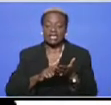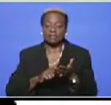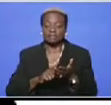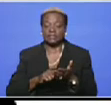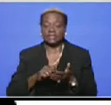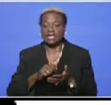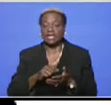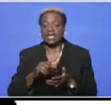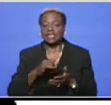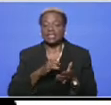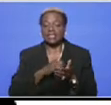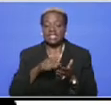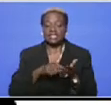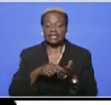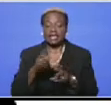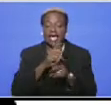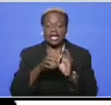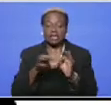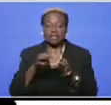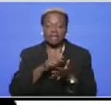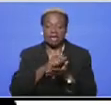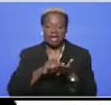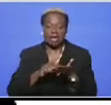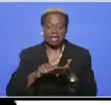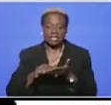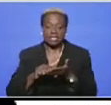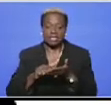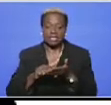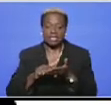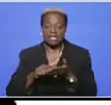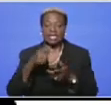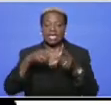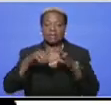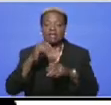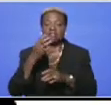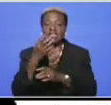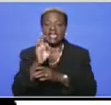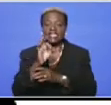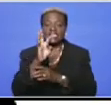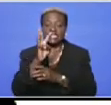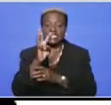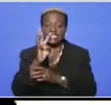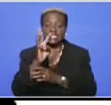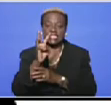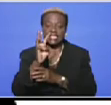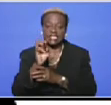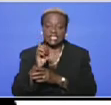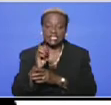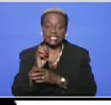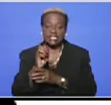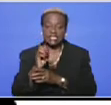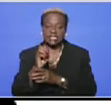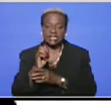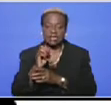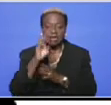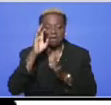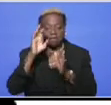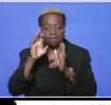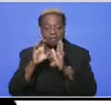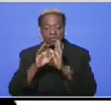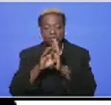a genre of art that emanated out of the 1960s. It was called photorealism.